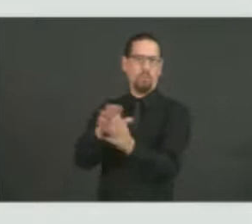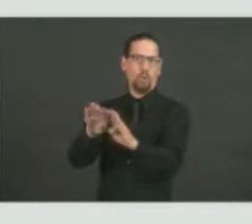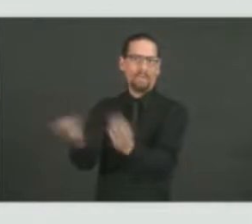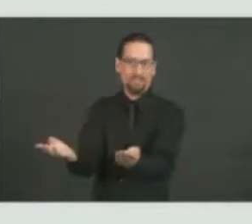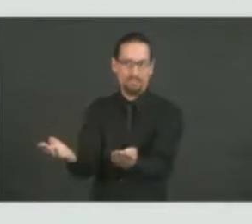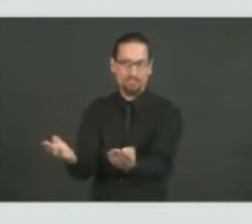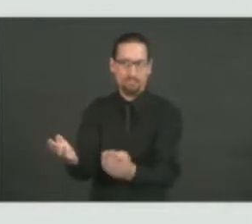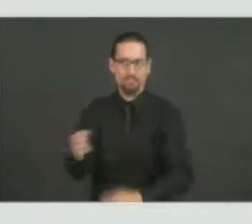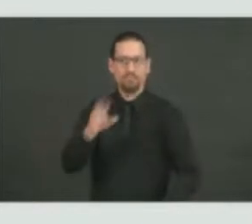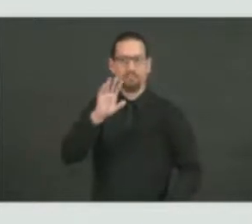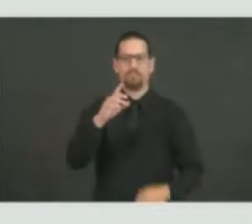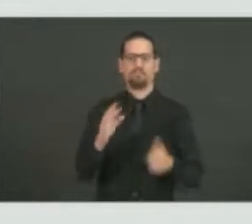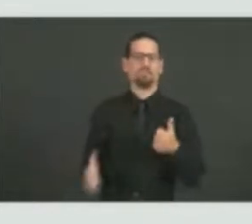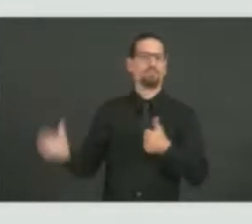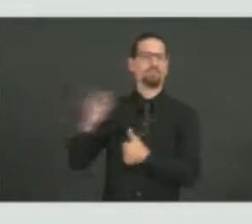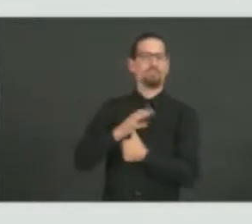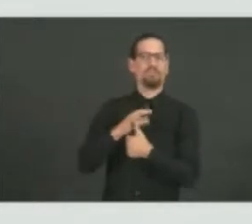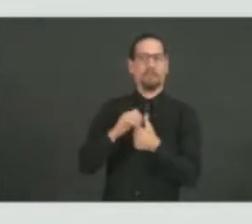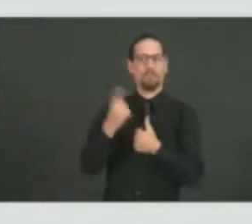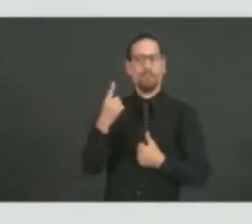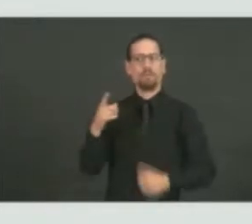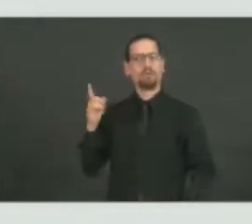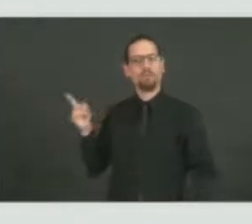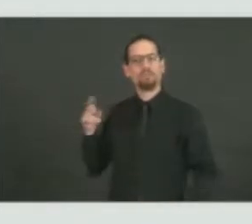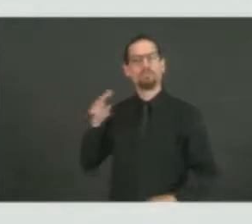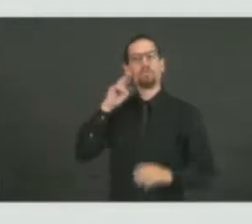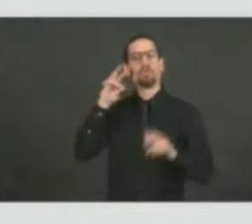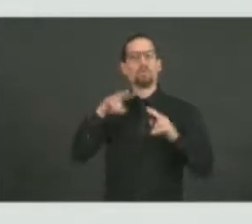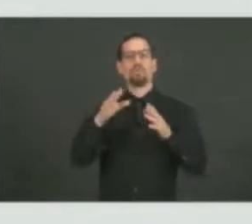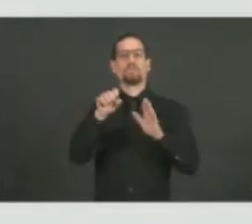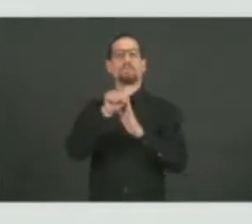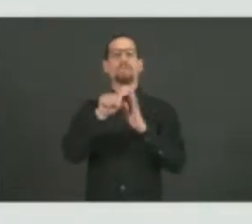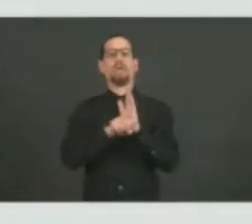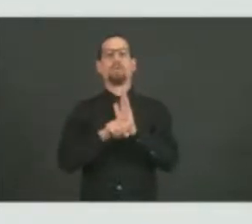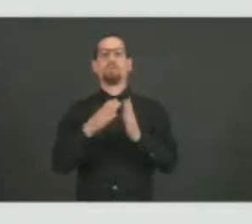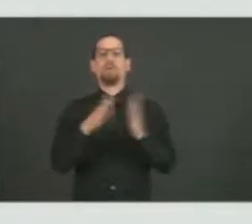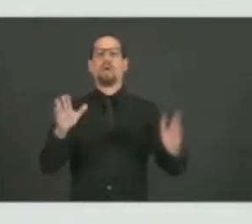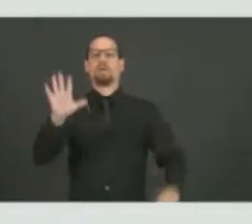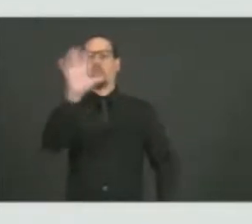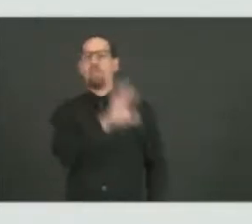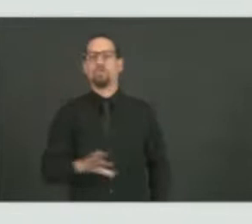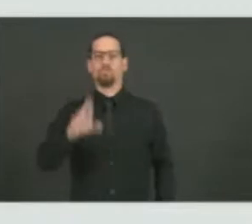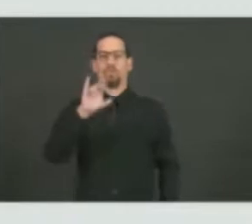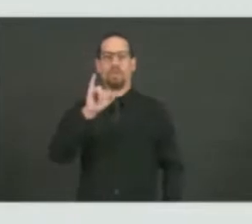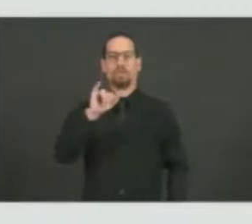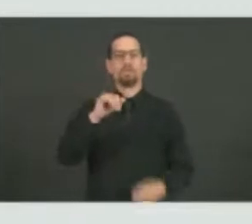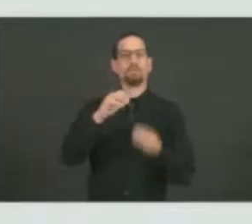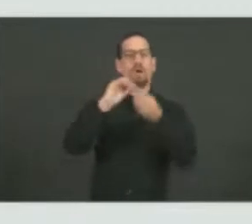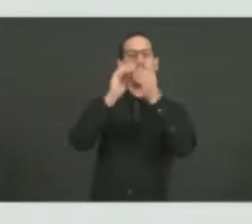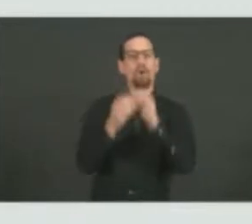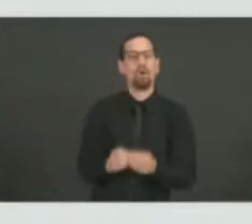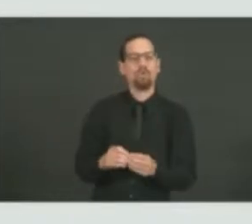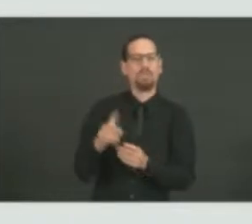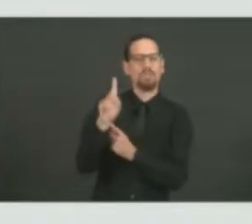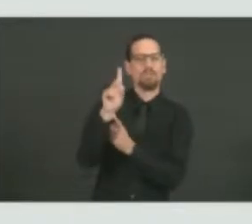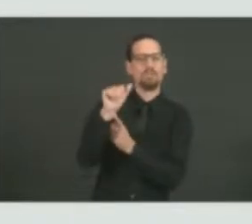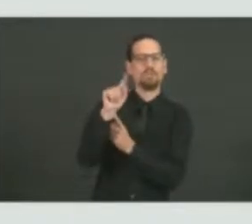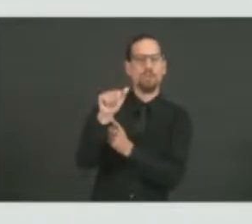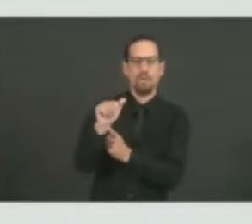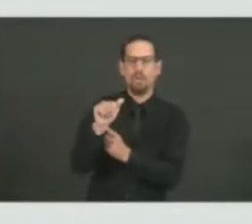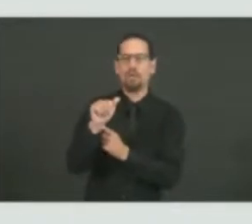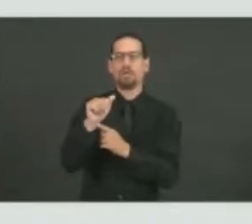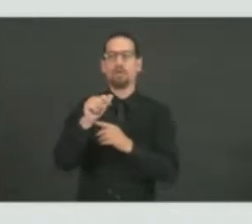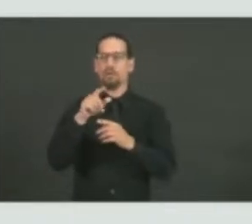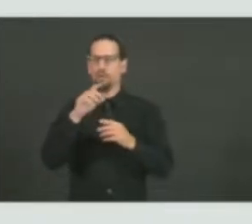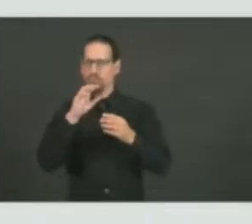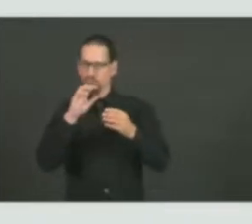Number 1, we're going to be looking at statewide data to make sure we're continuing to see good trends. We have to be in phase